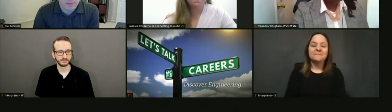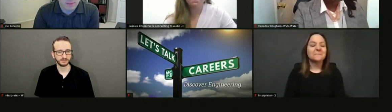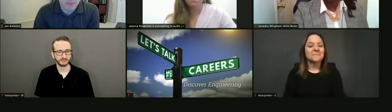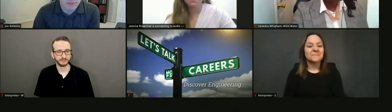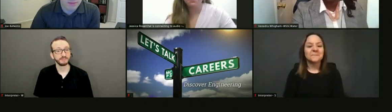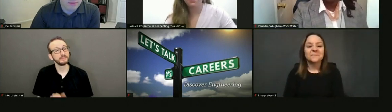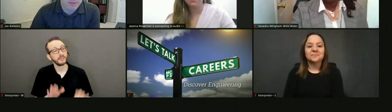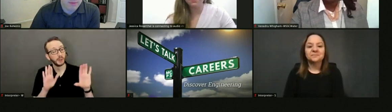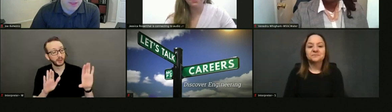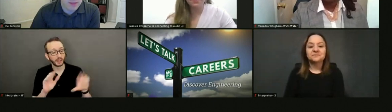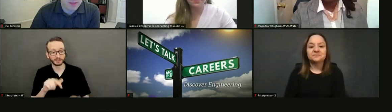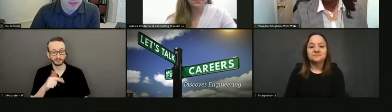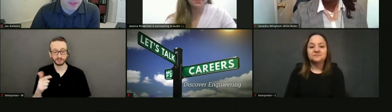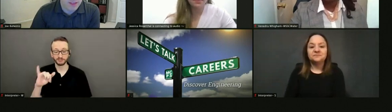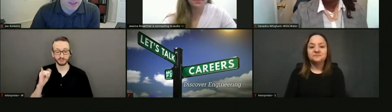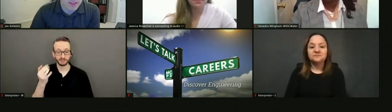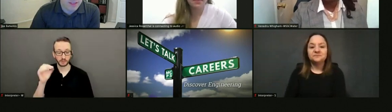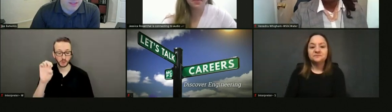Joe?